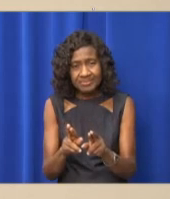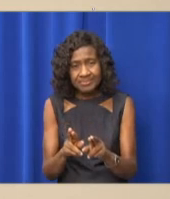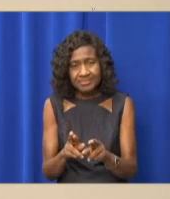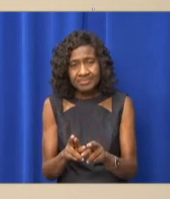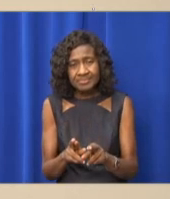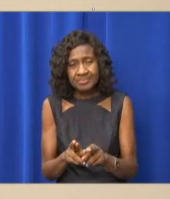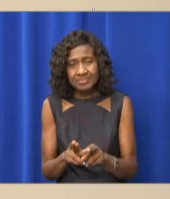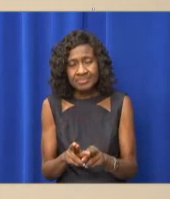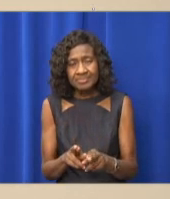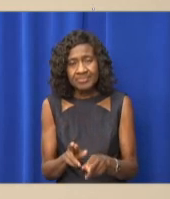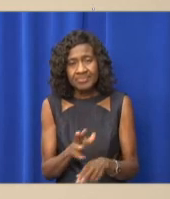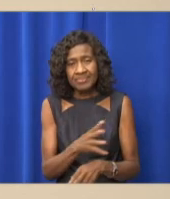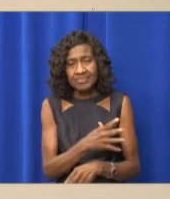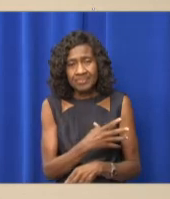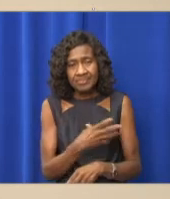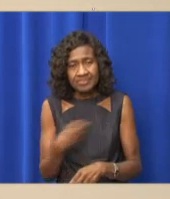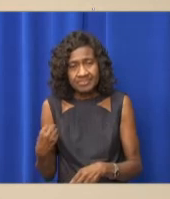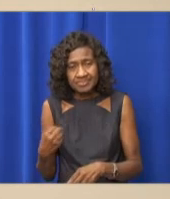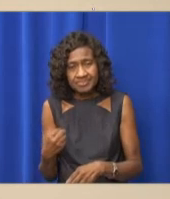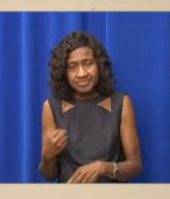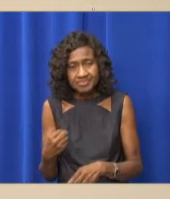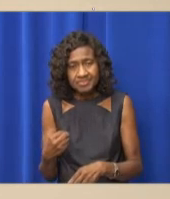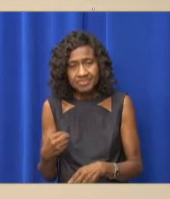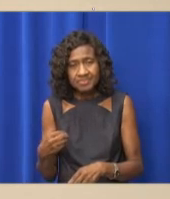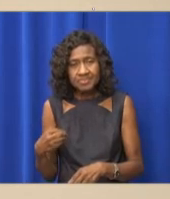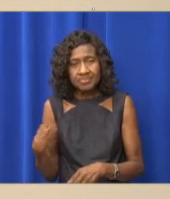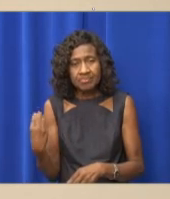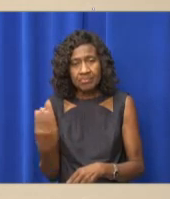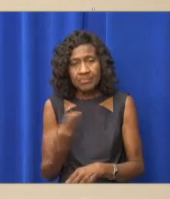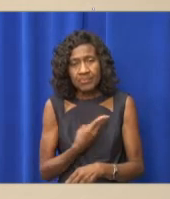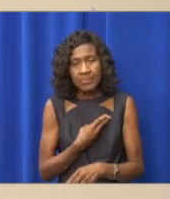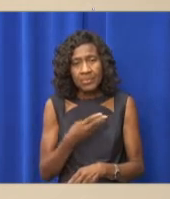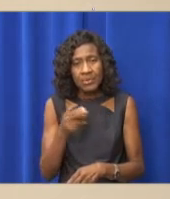And we do need to